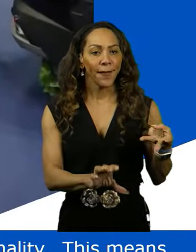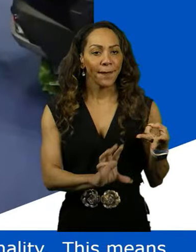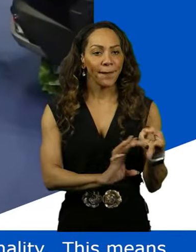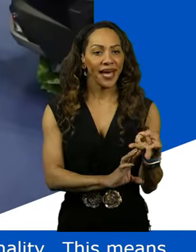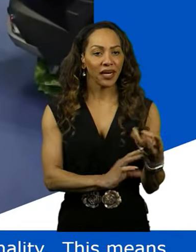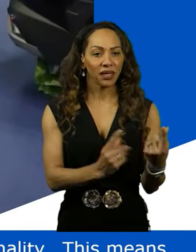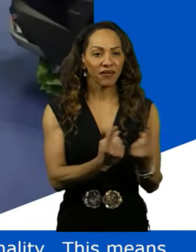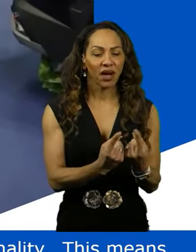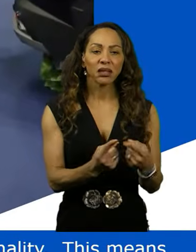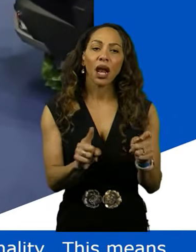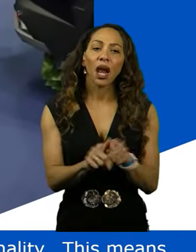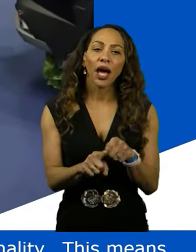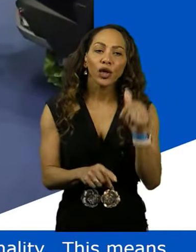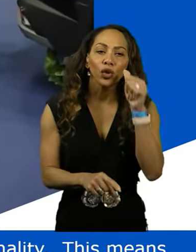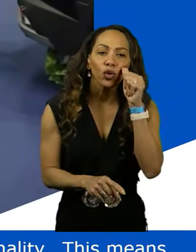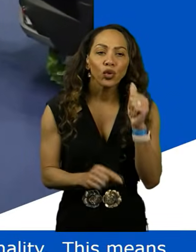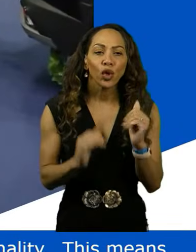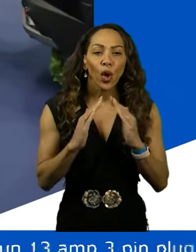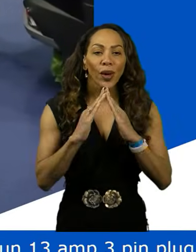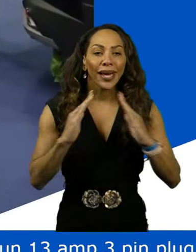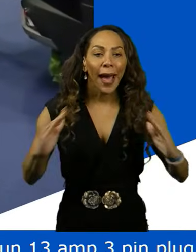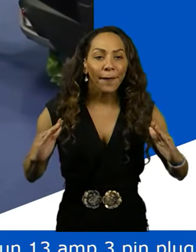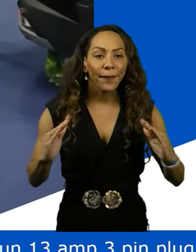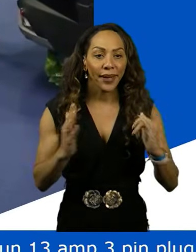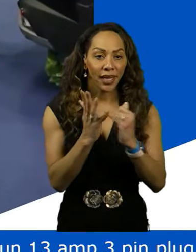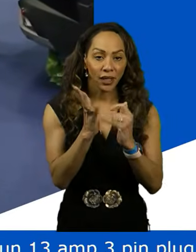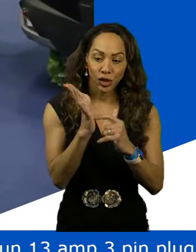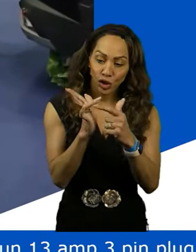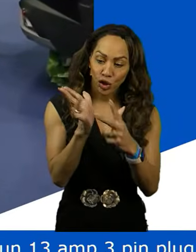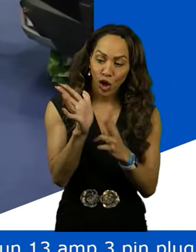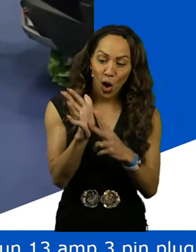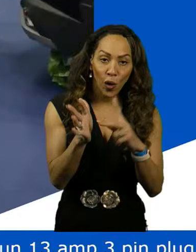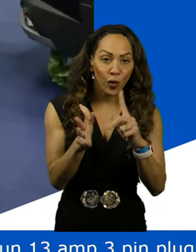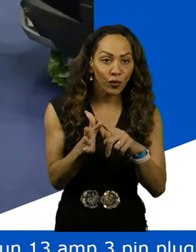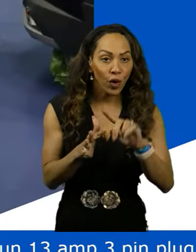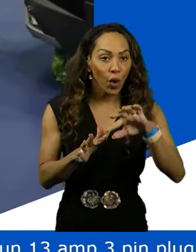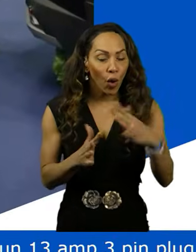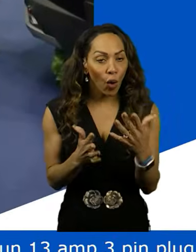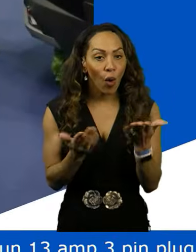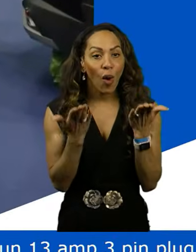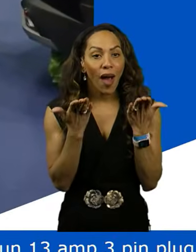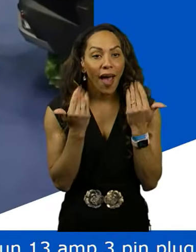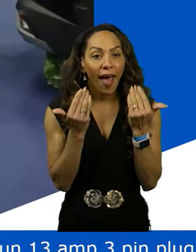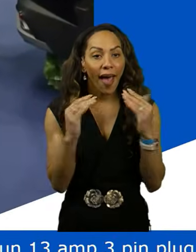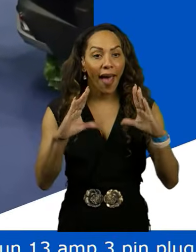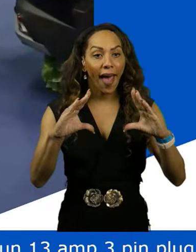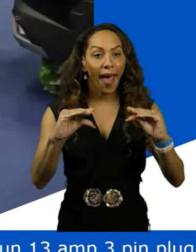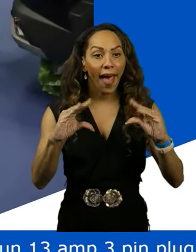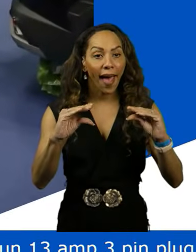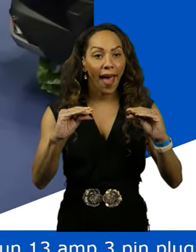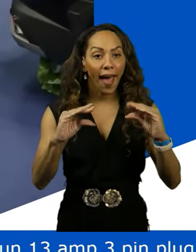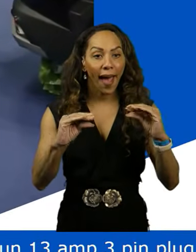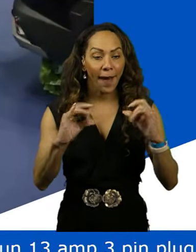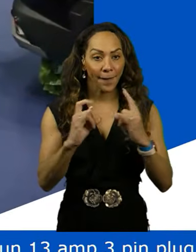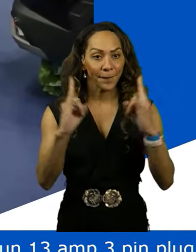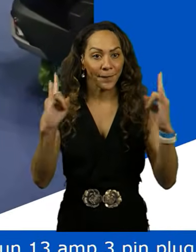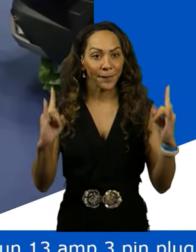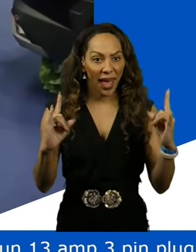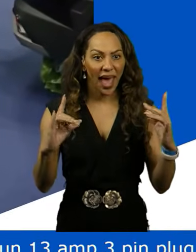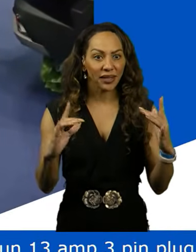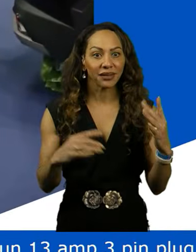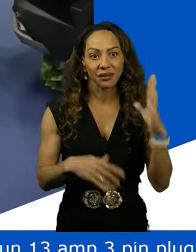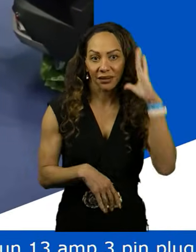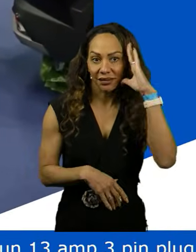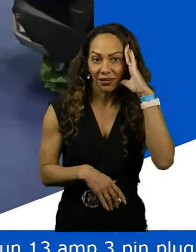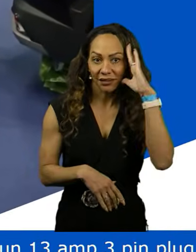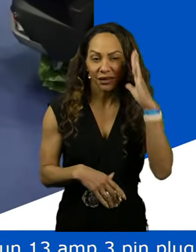a camping stove or an airbed pump. It's a really useful feature, and it means that you can charge up as you go without having to plug